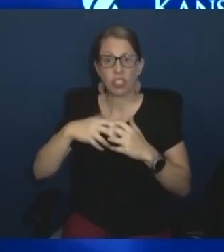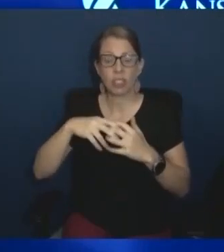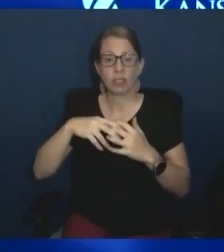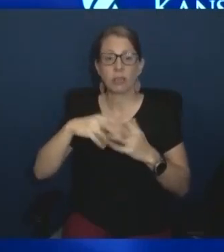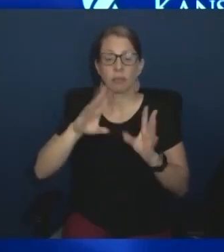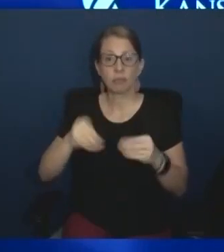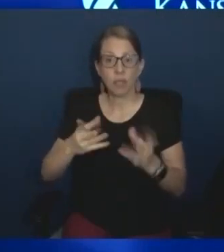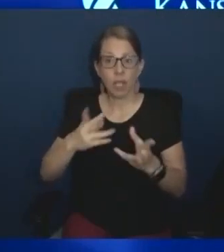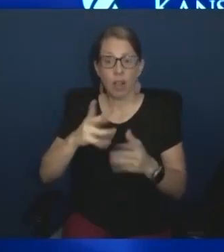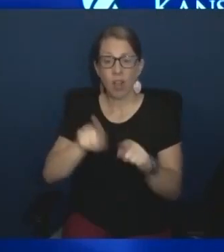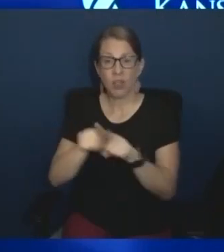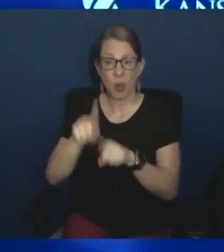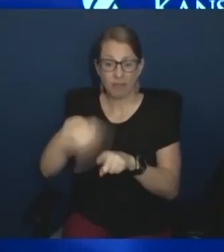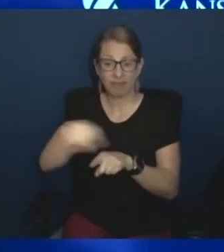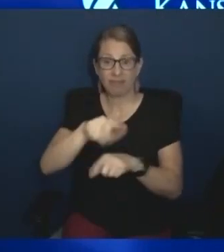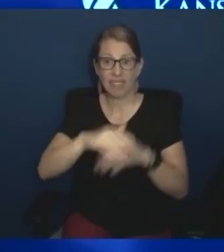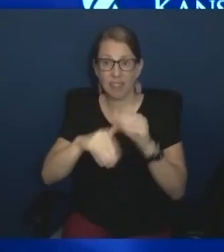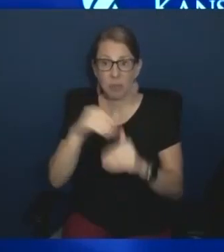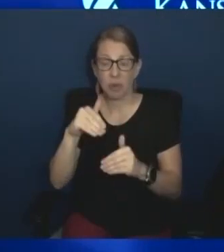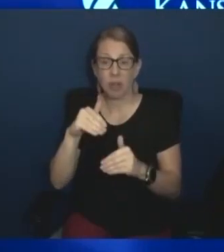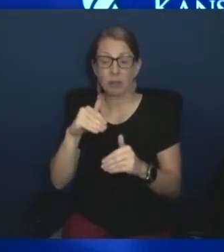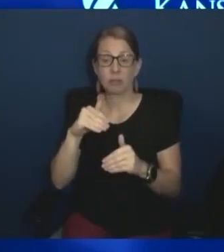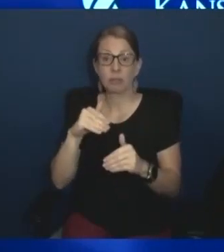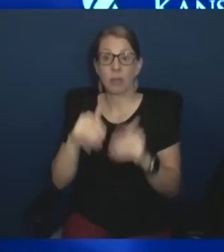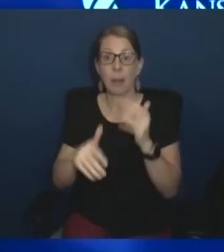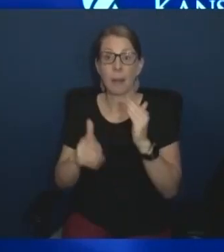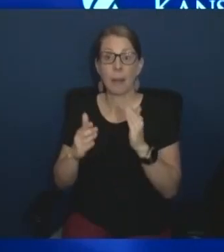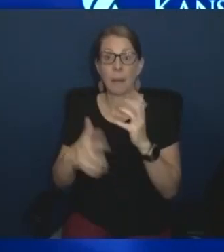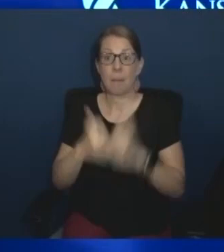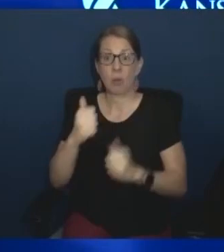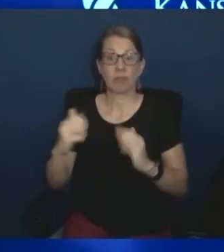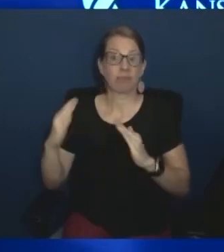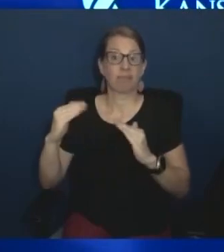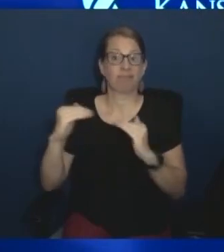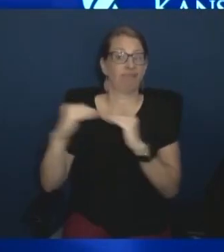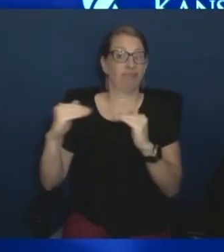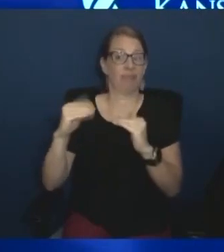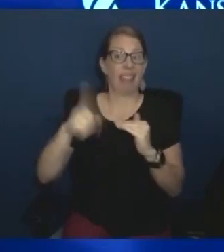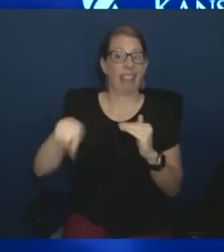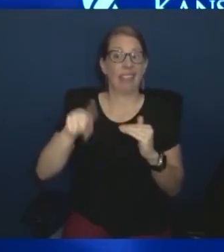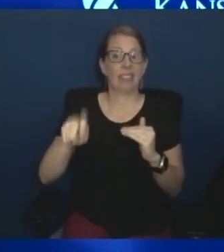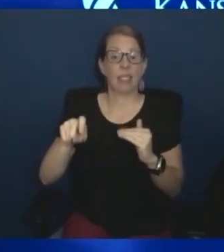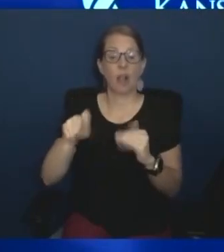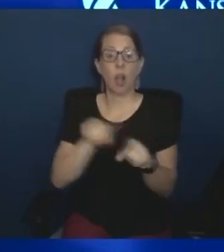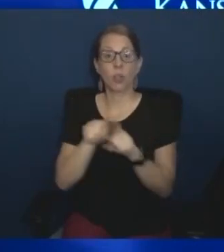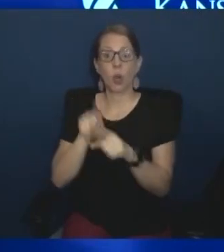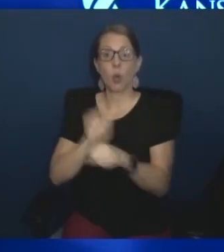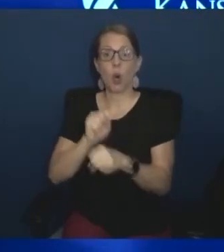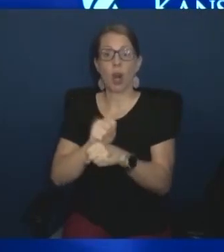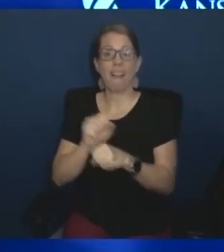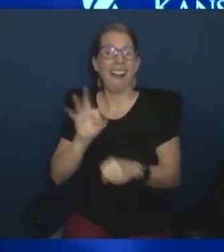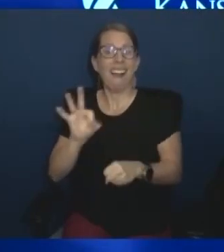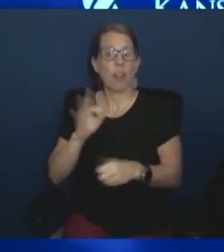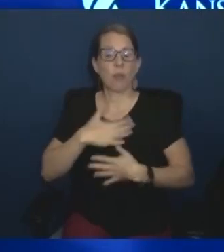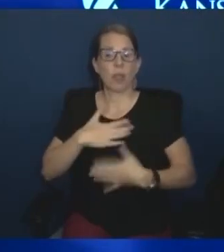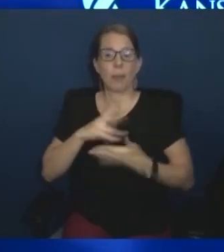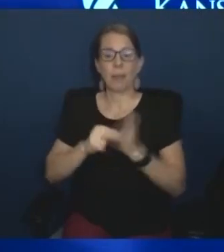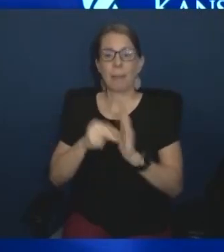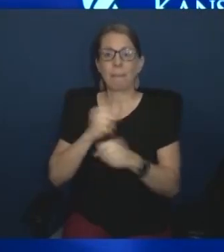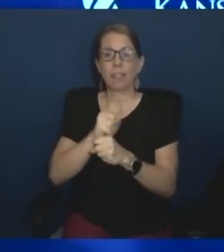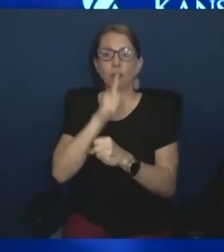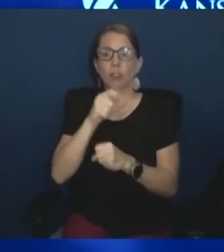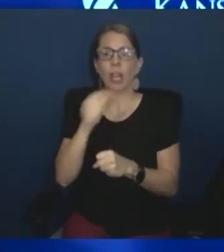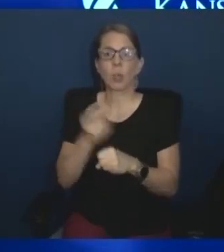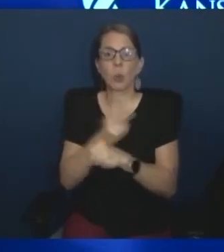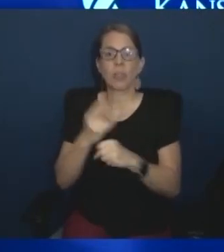can for what they need. Also, we look at their work of breathing, make sure they're not using their neck or their